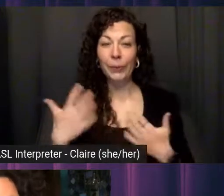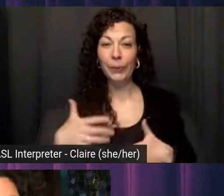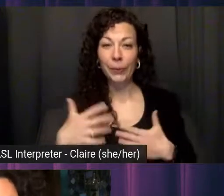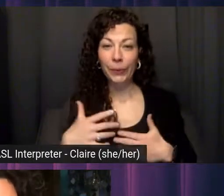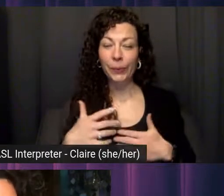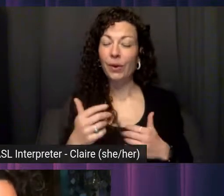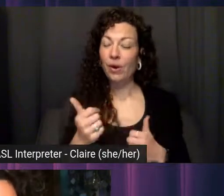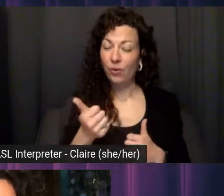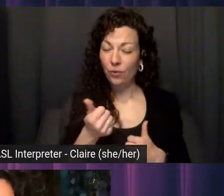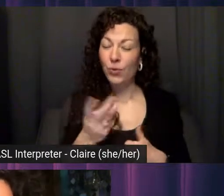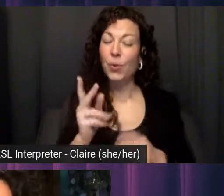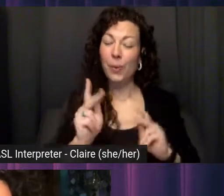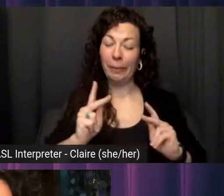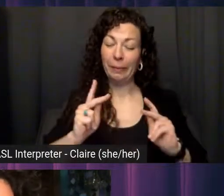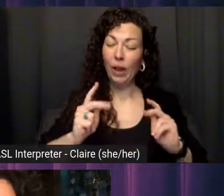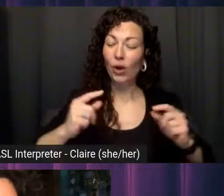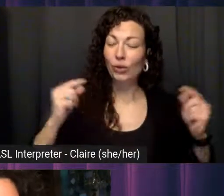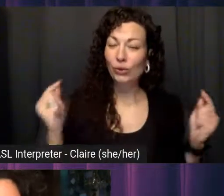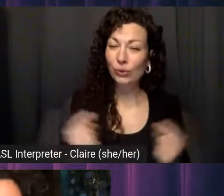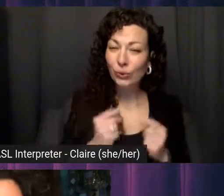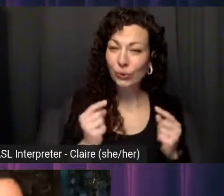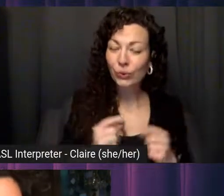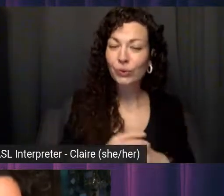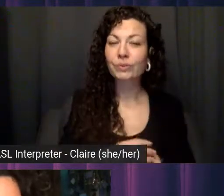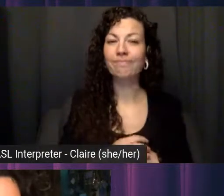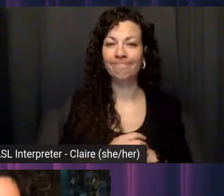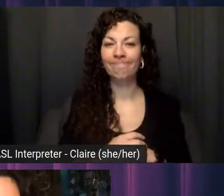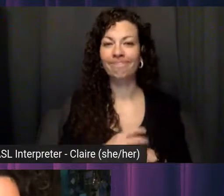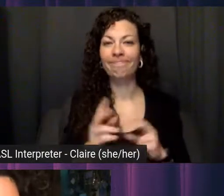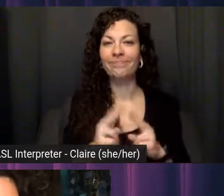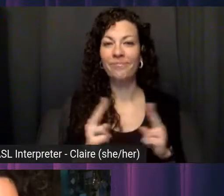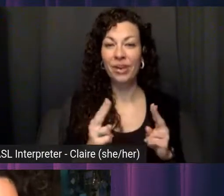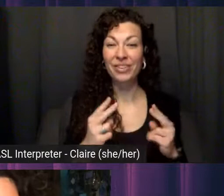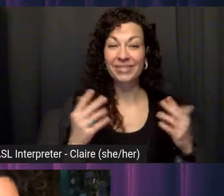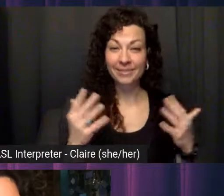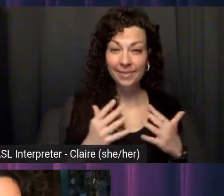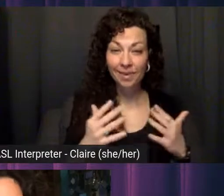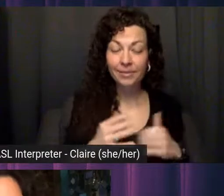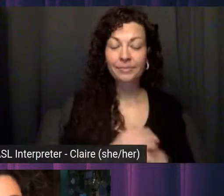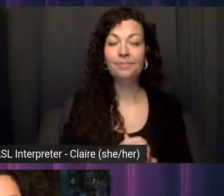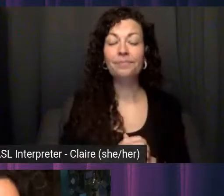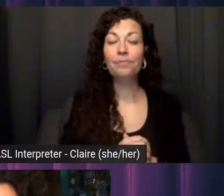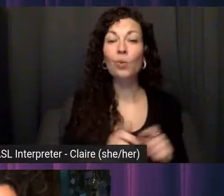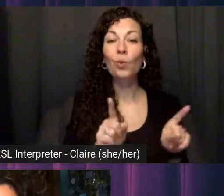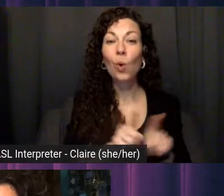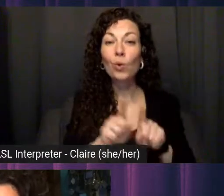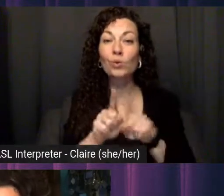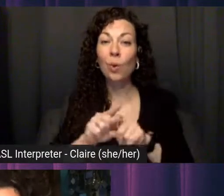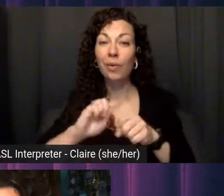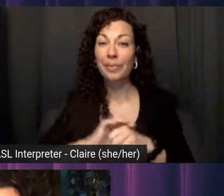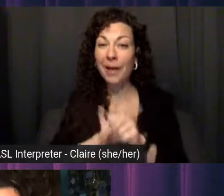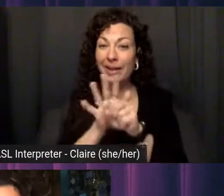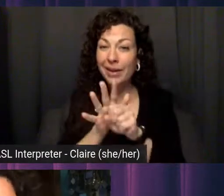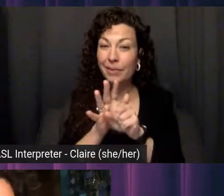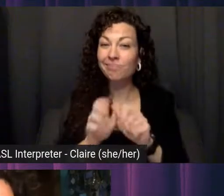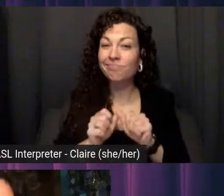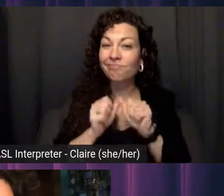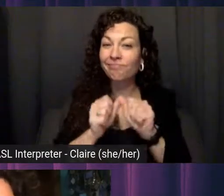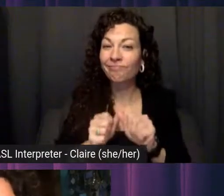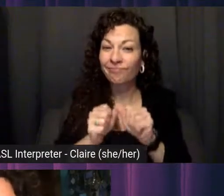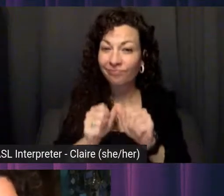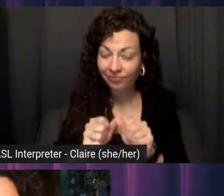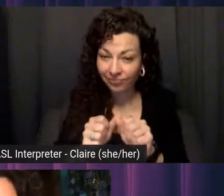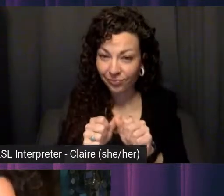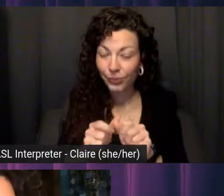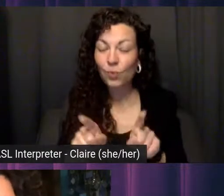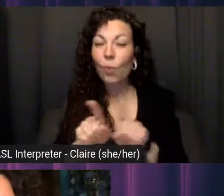that that we are still living through a pandemic and witnessing a war in the Ukraine, and it is a lot. So I want to thank